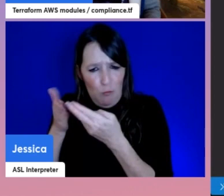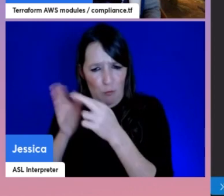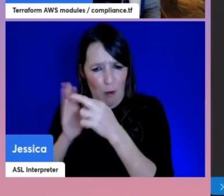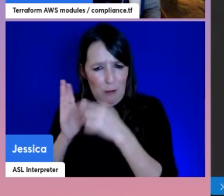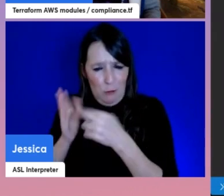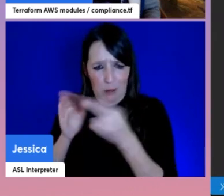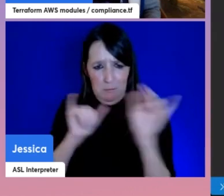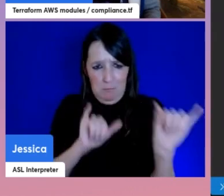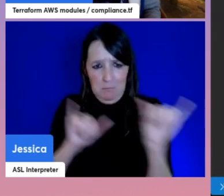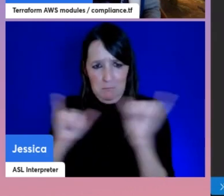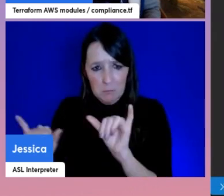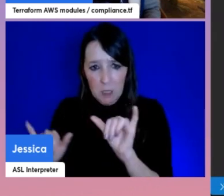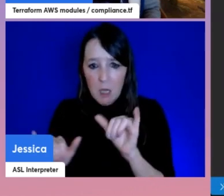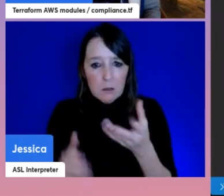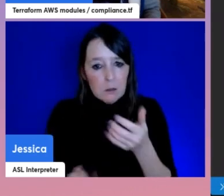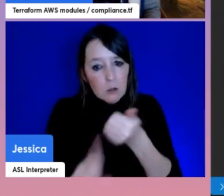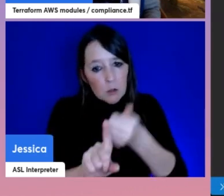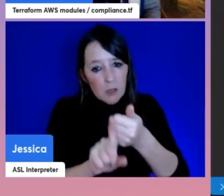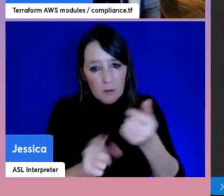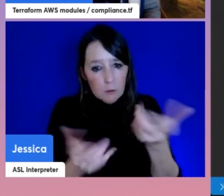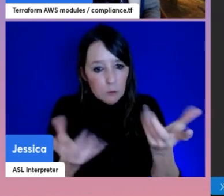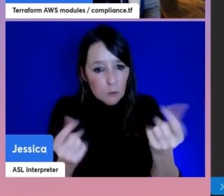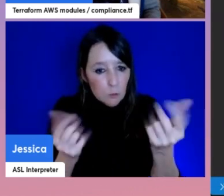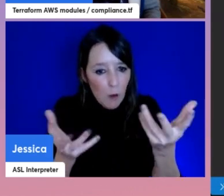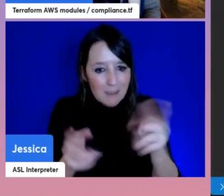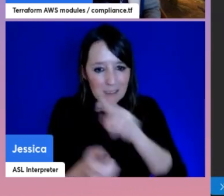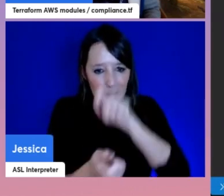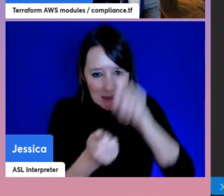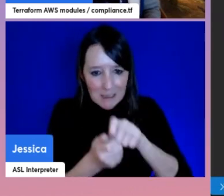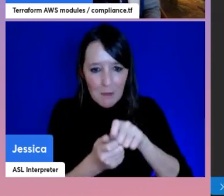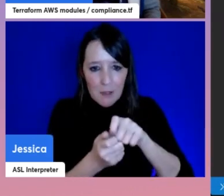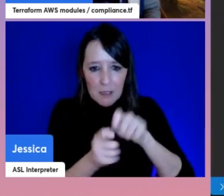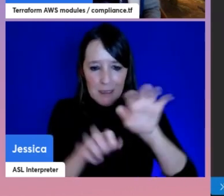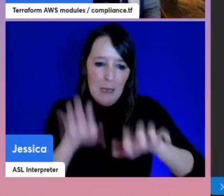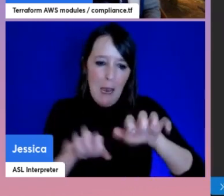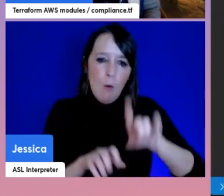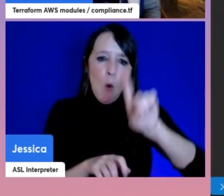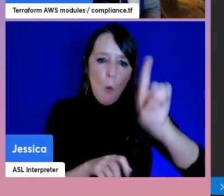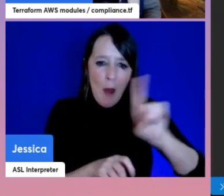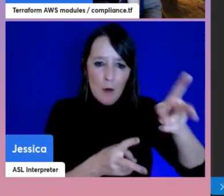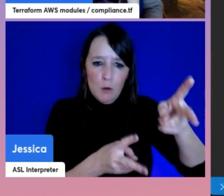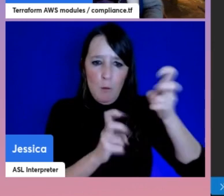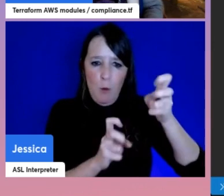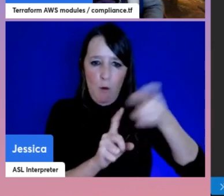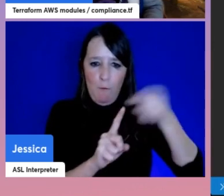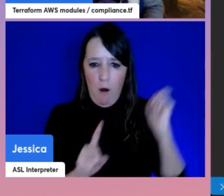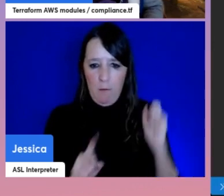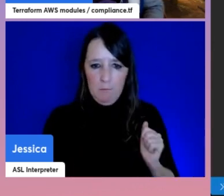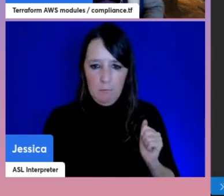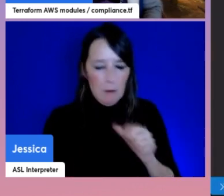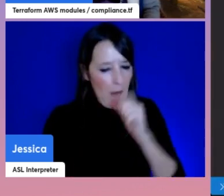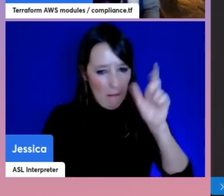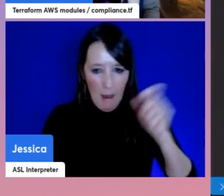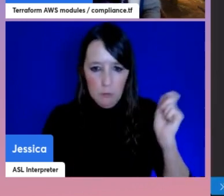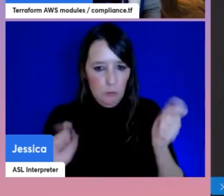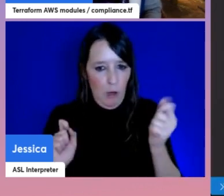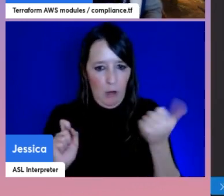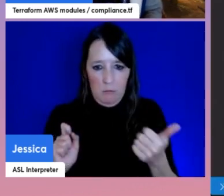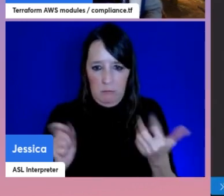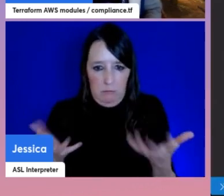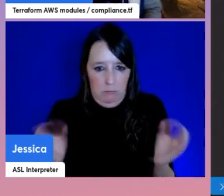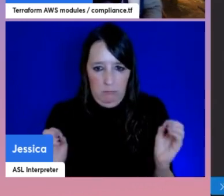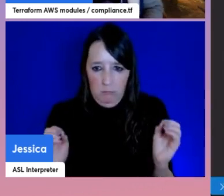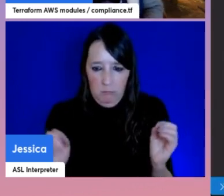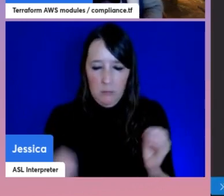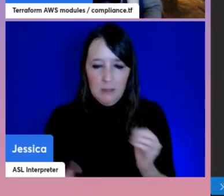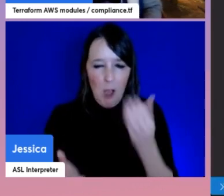need to do is just to specify where to get it from. And you don't have to do any other changes. So to prove that it